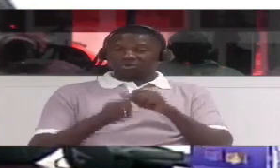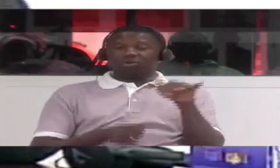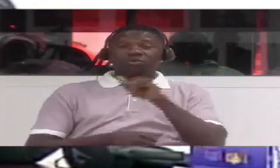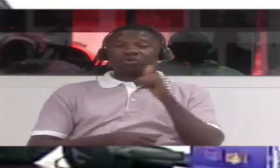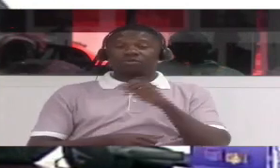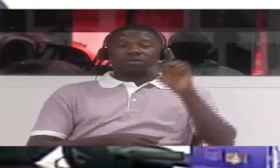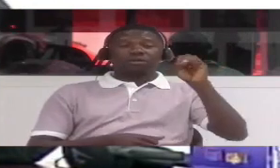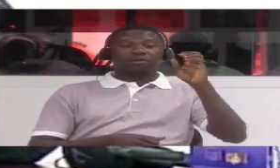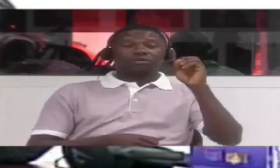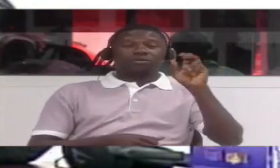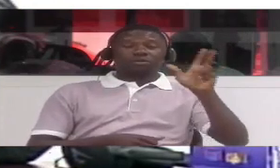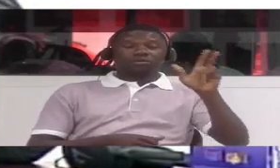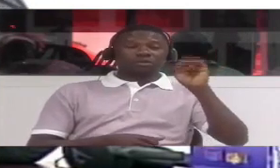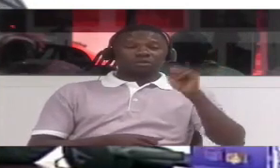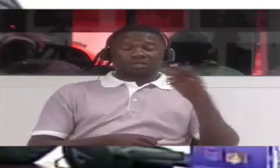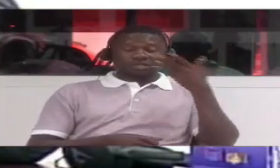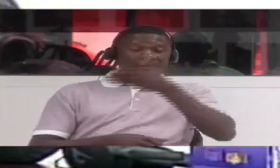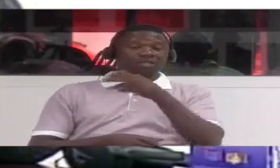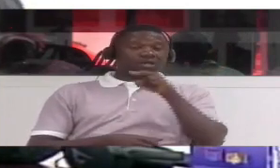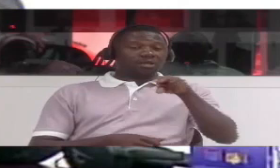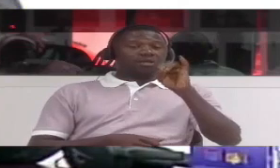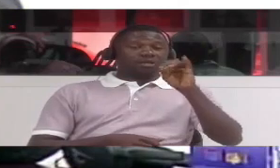too many souls at the NIA at the time, and there are still a soul.